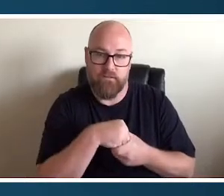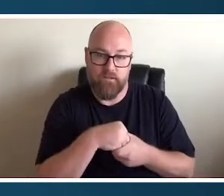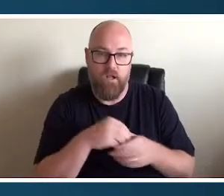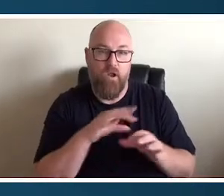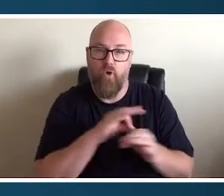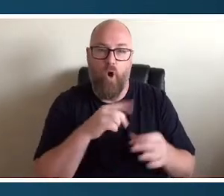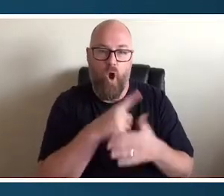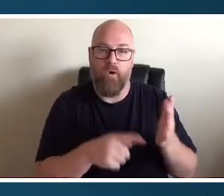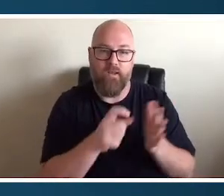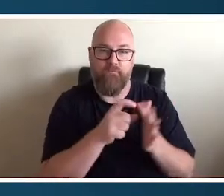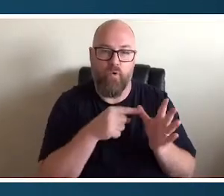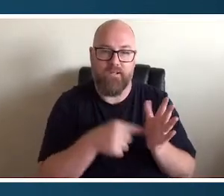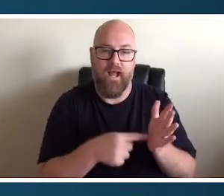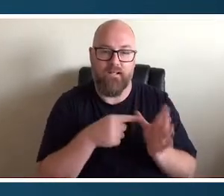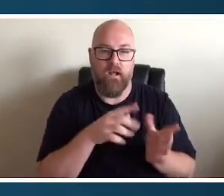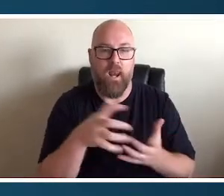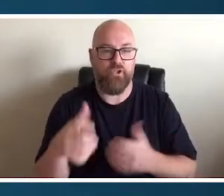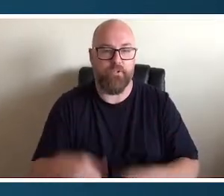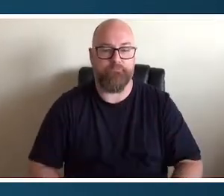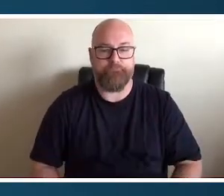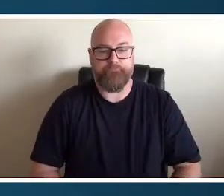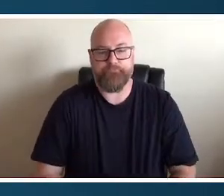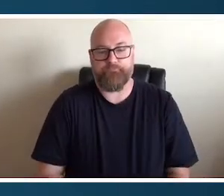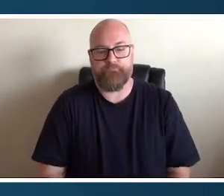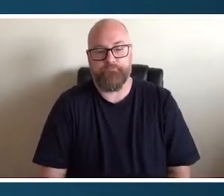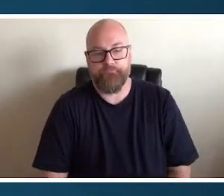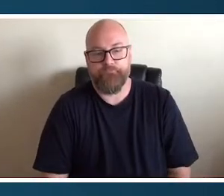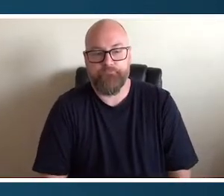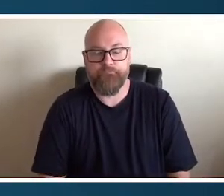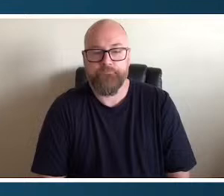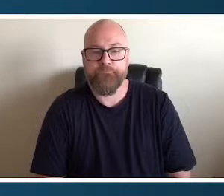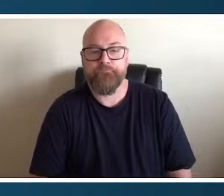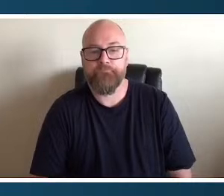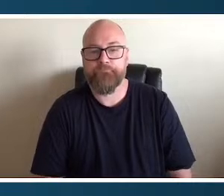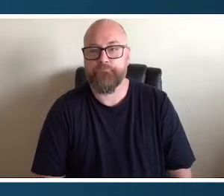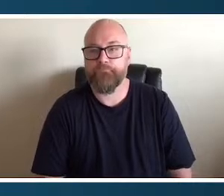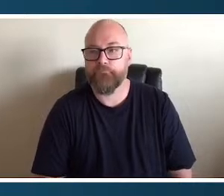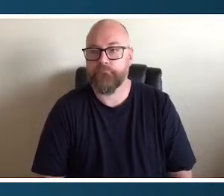collector? Thank you so much. Thanks. Song, you want to start?